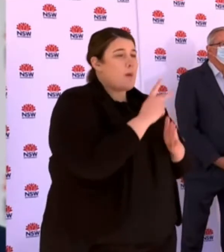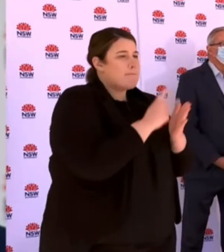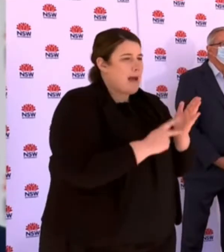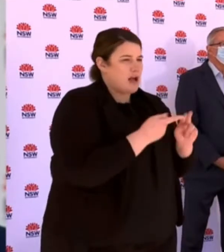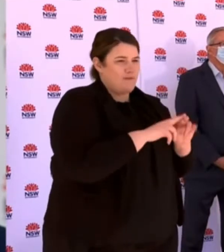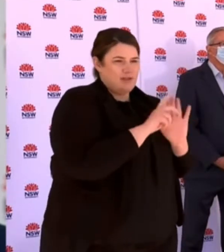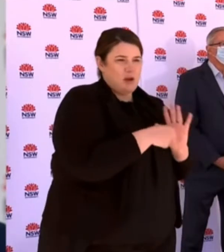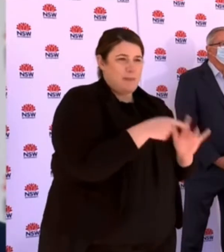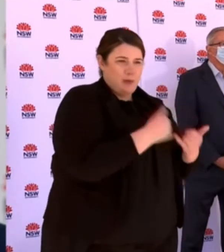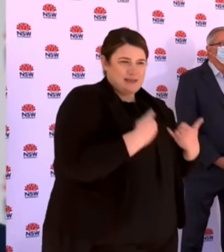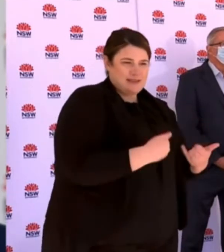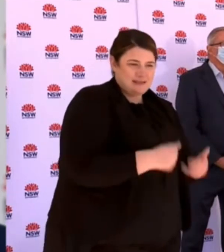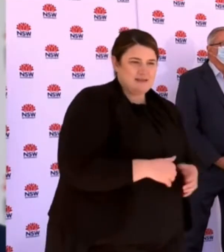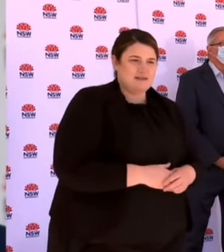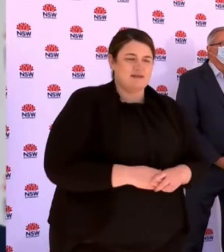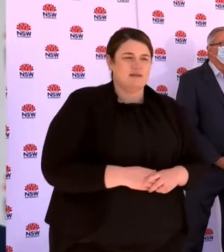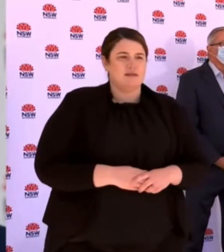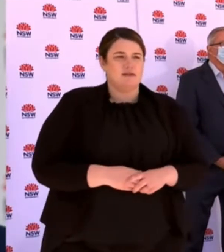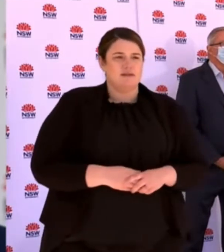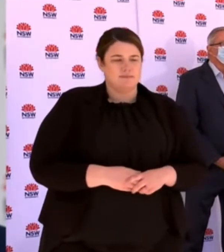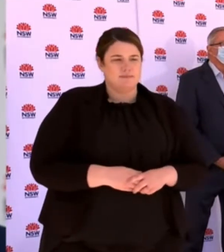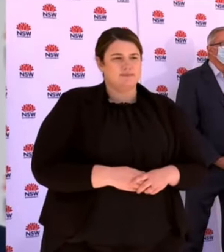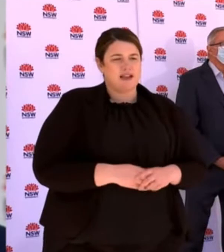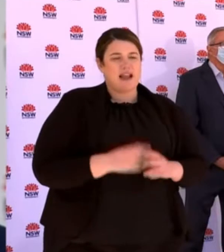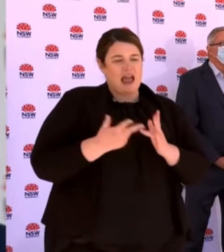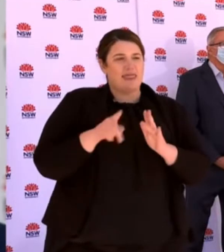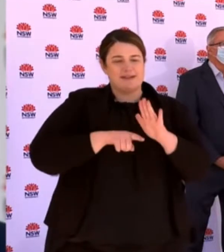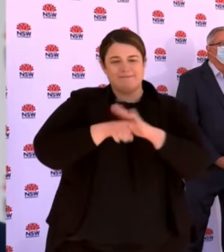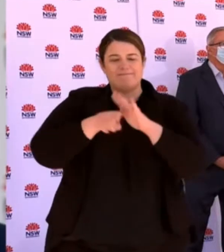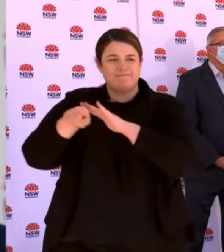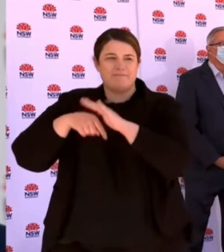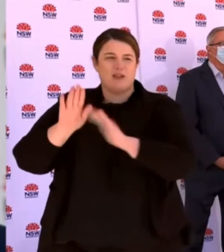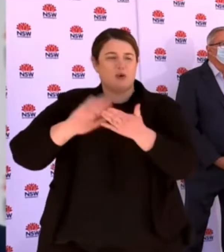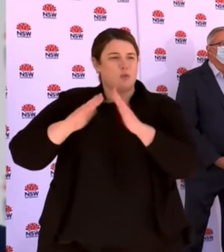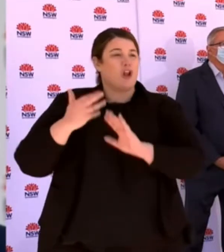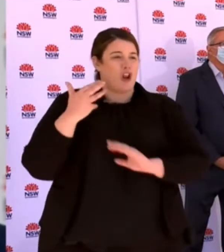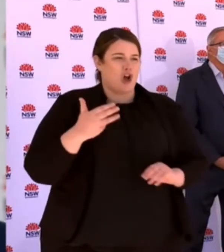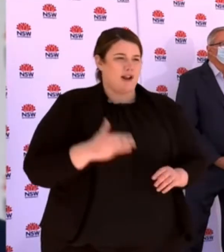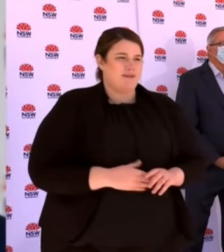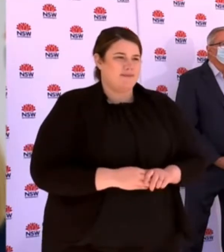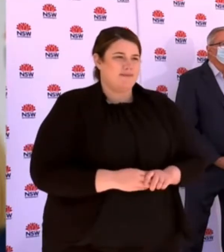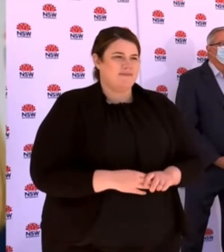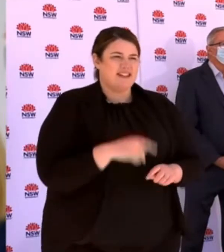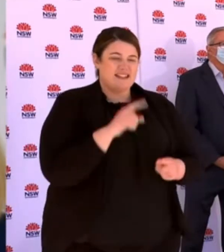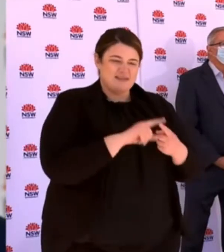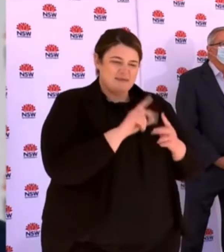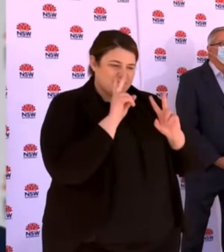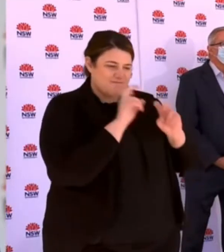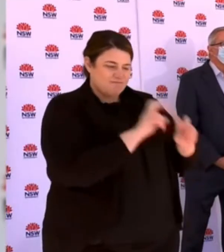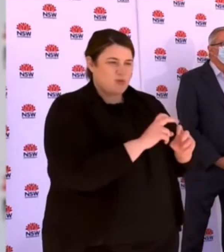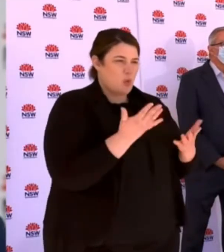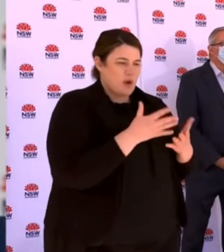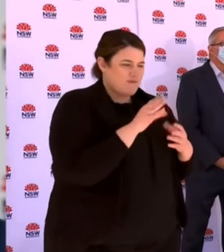of their infectious period, and 9 cases were infectious in the community. 6 cases remain under